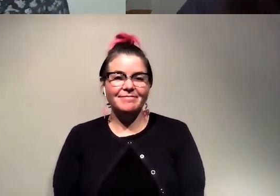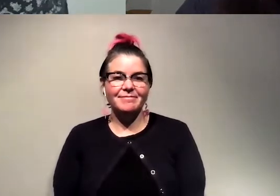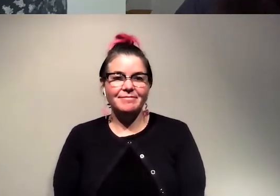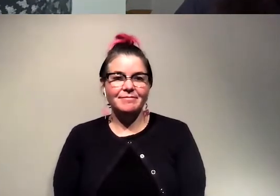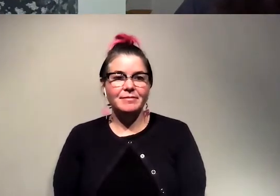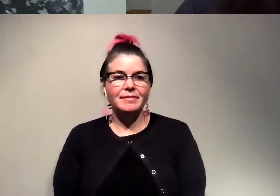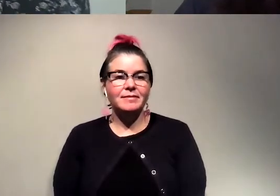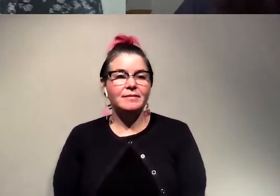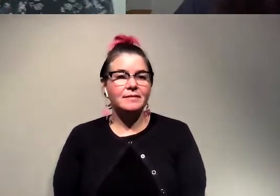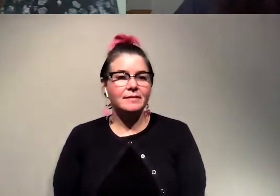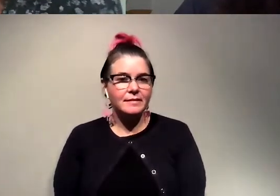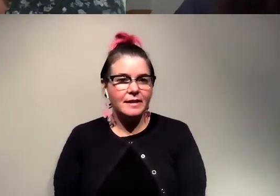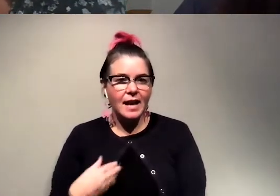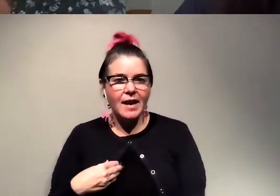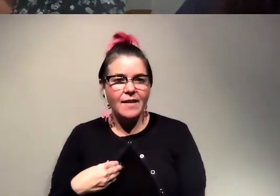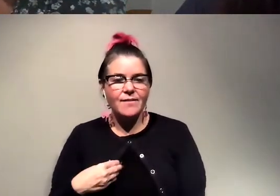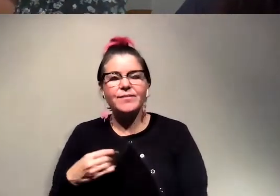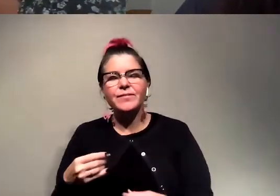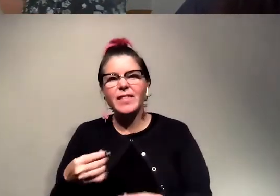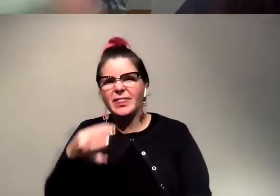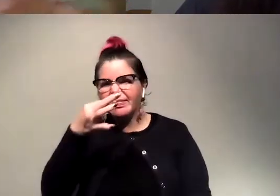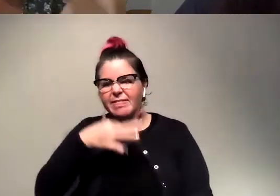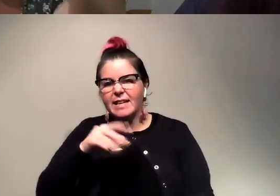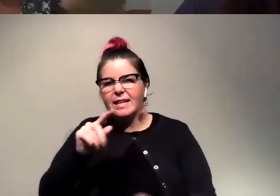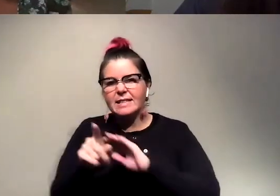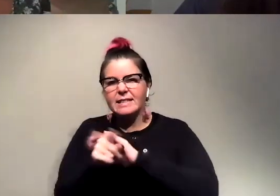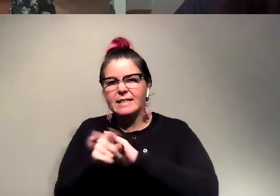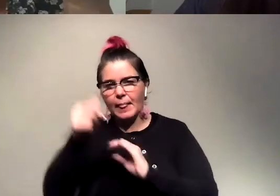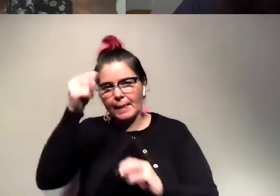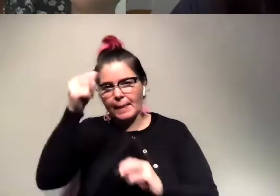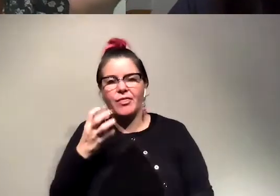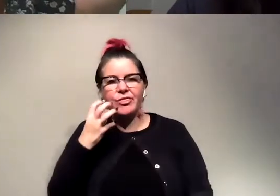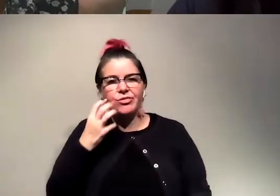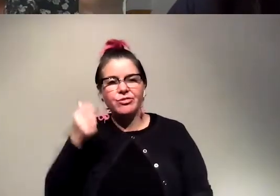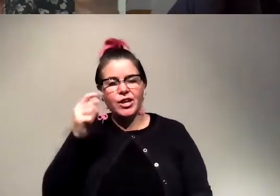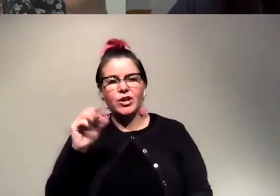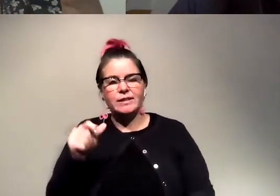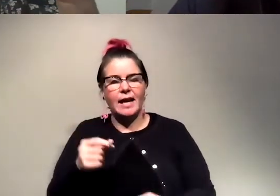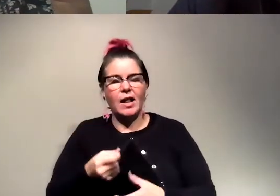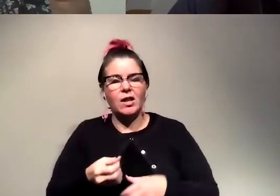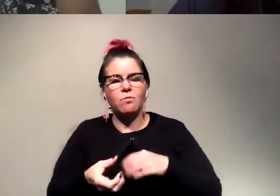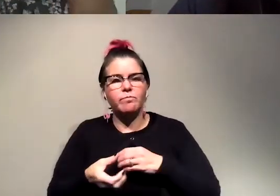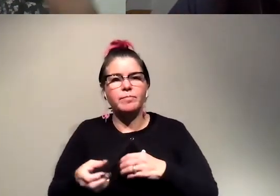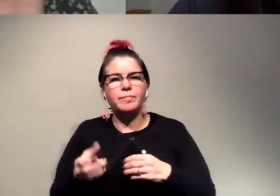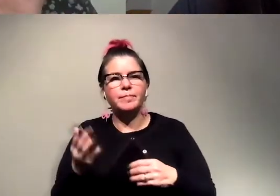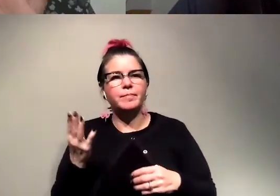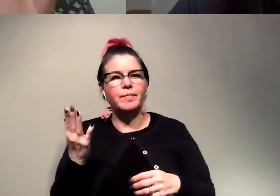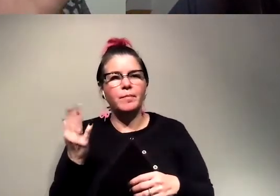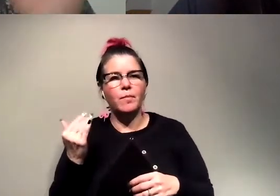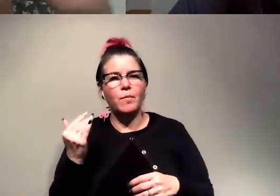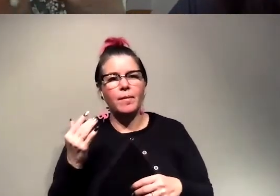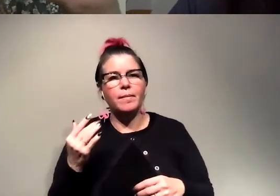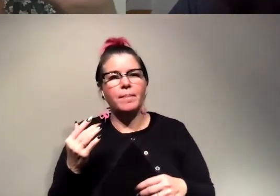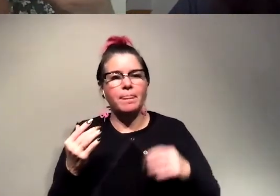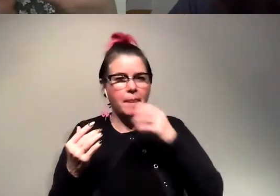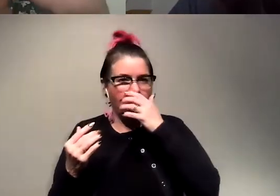she has a thin tail here. Males have thicker tail bases because of the hemipene. It's